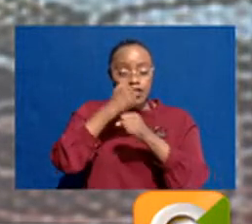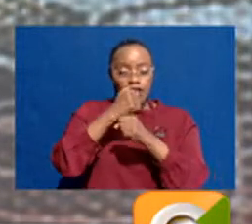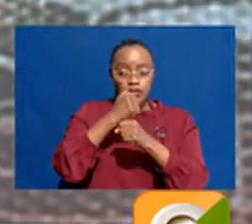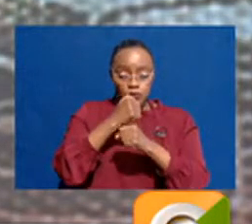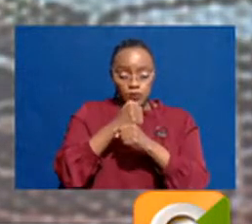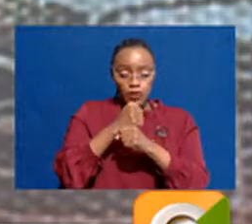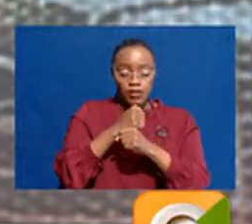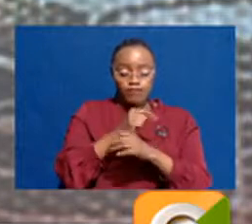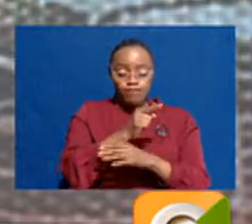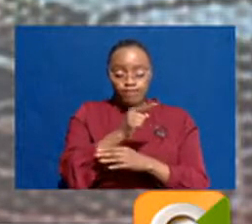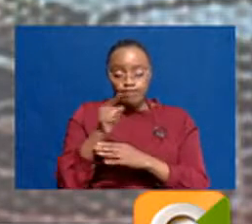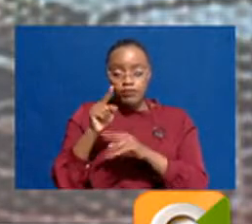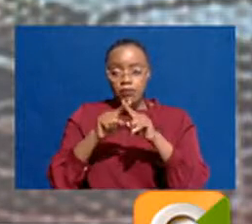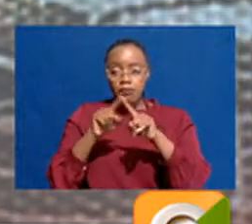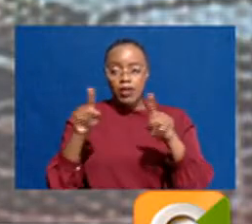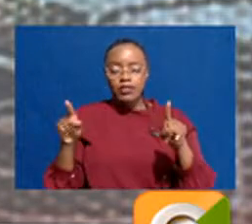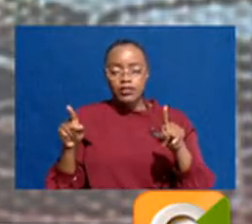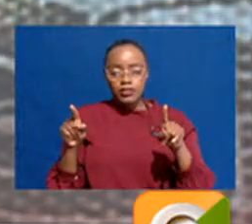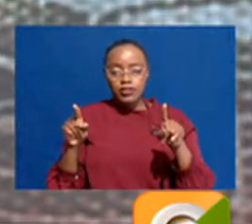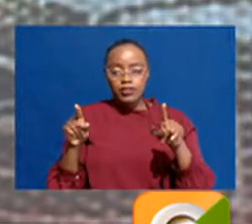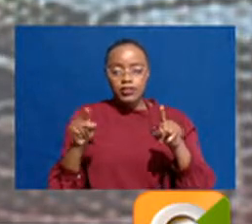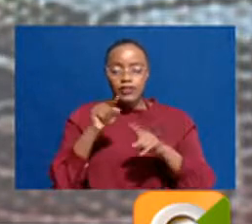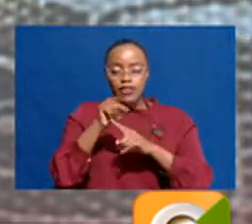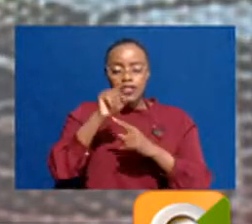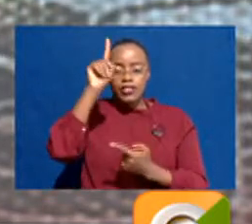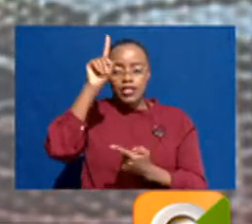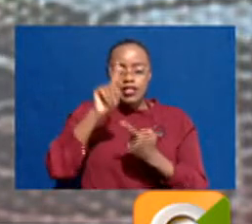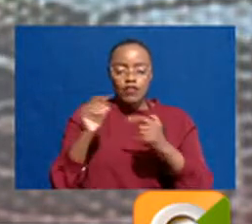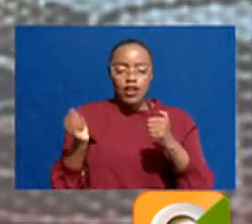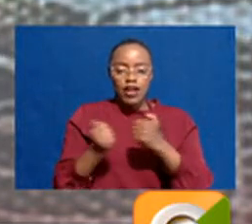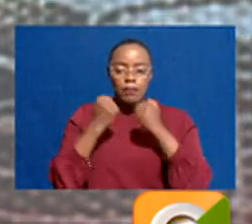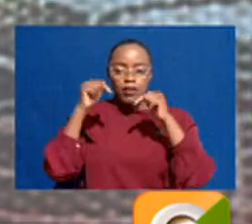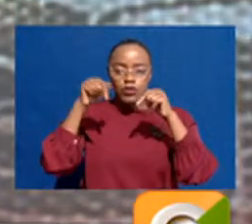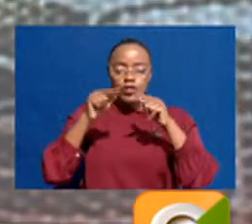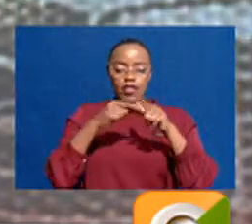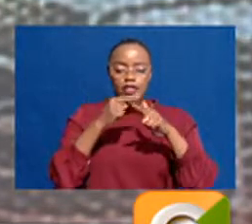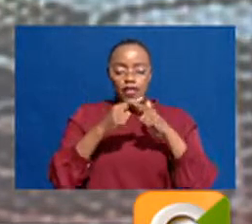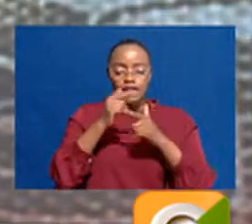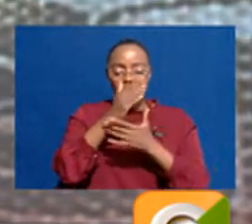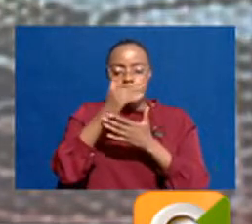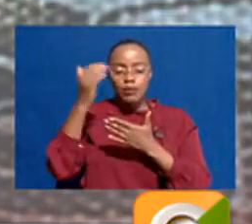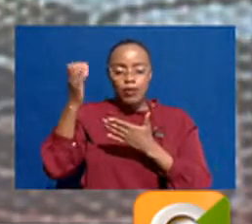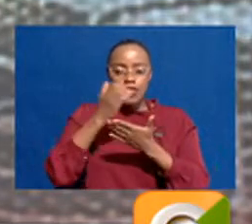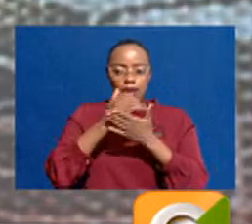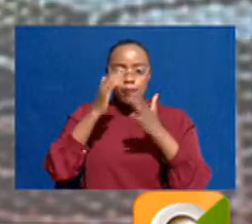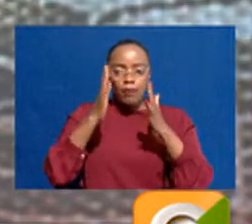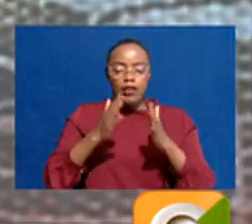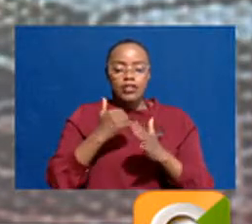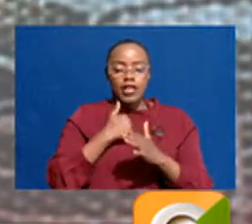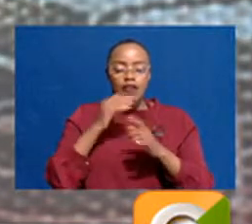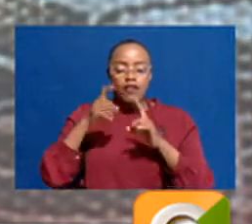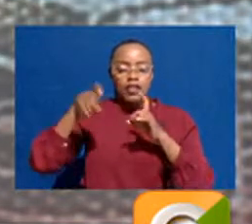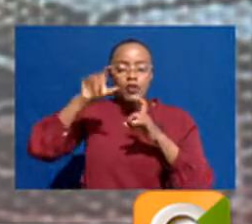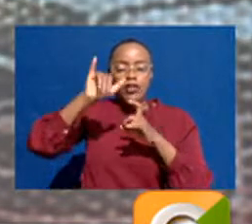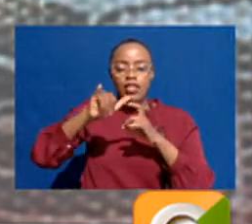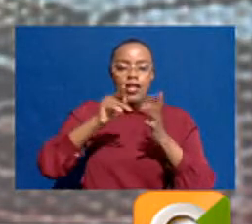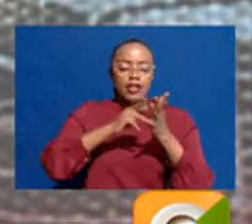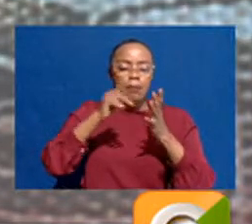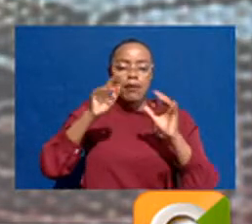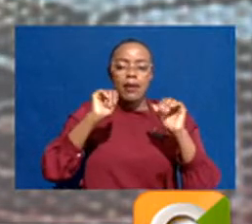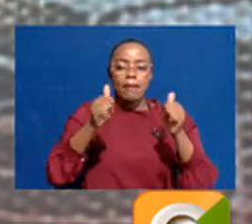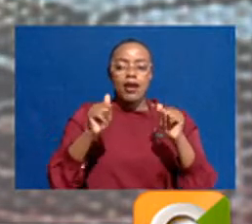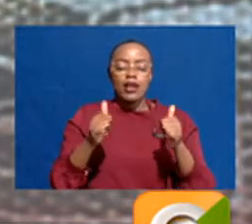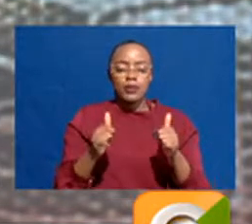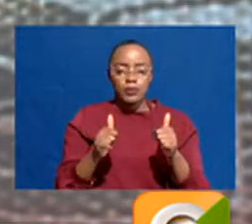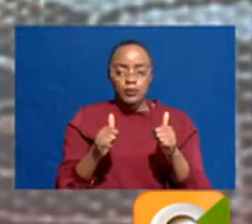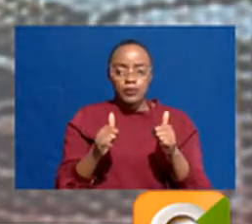cushion. But, you know, deductions will happen to everybody. And some employers actually have not increased that pay at all,